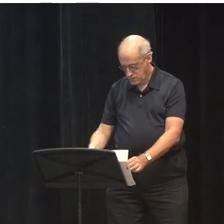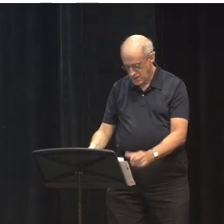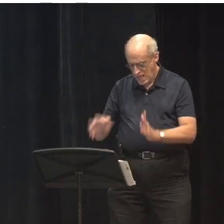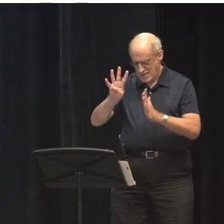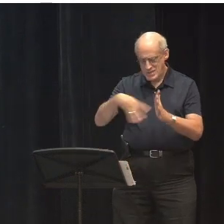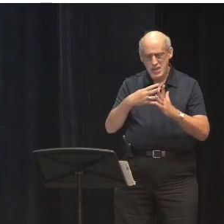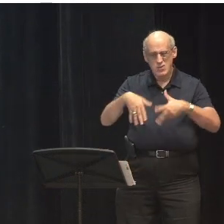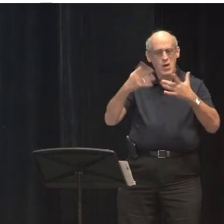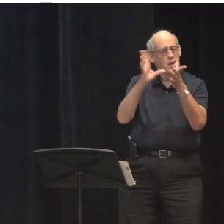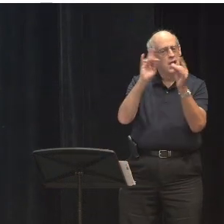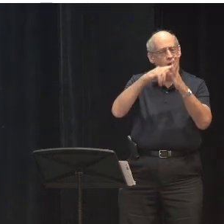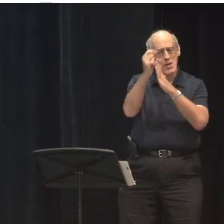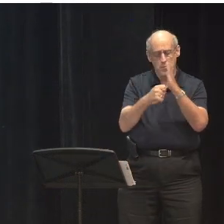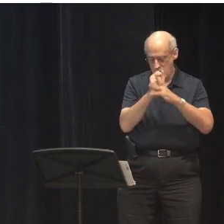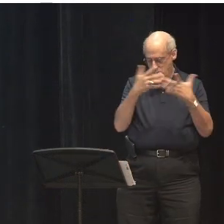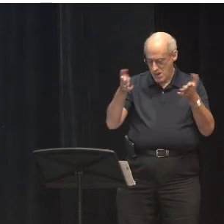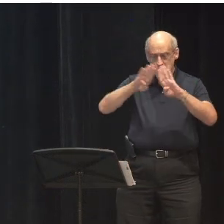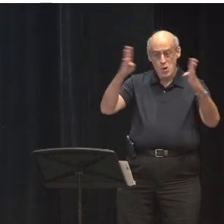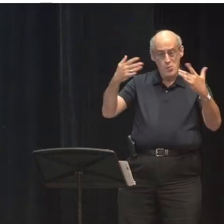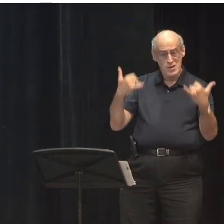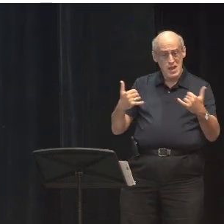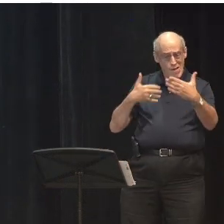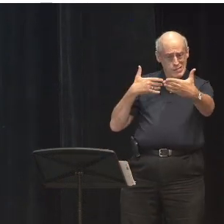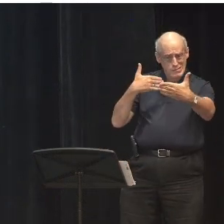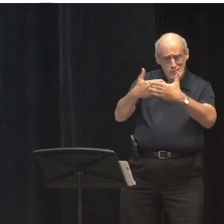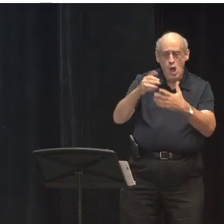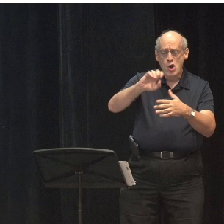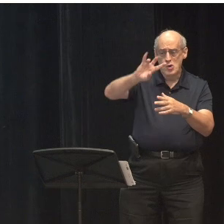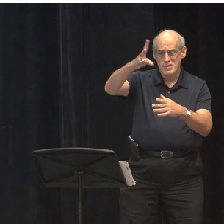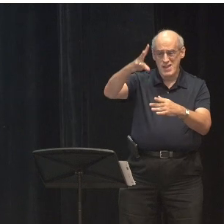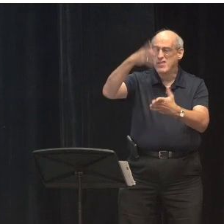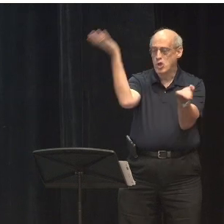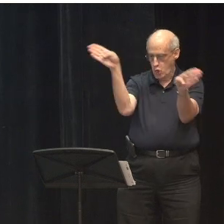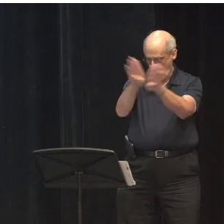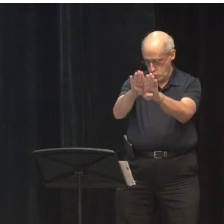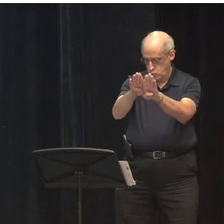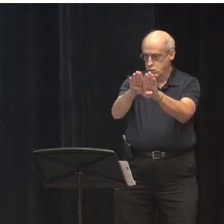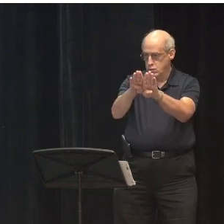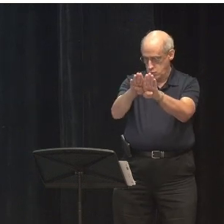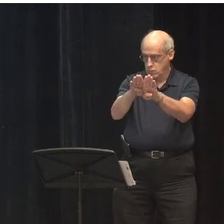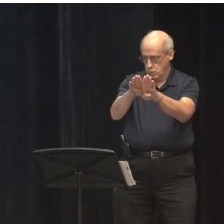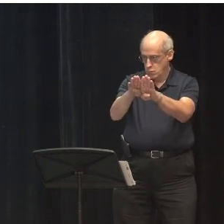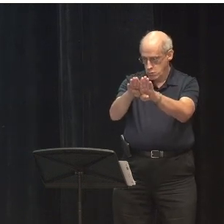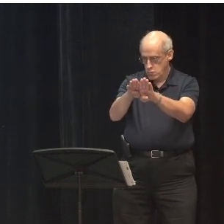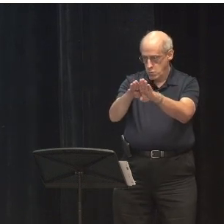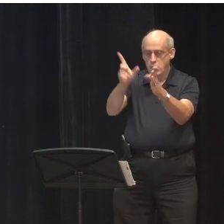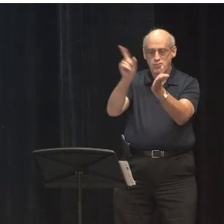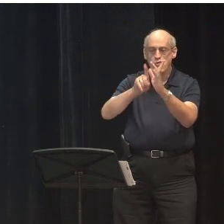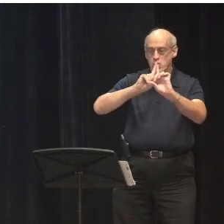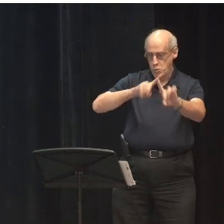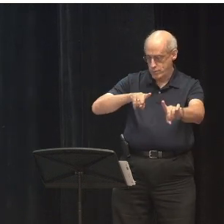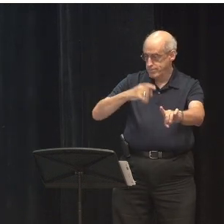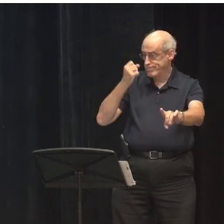comment period is open for written comments until October 7th, 2024. It's our